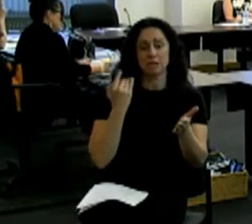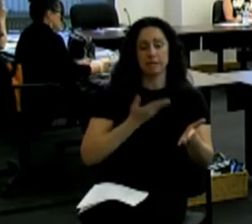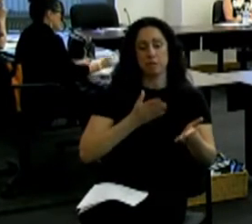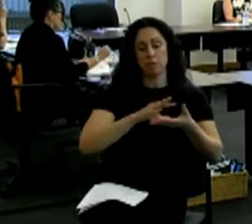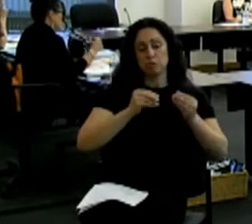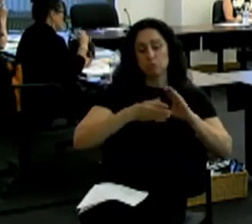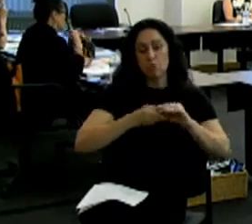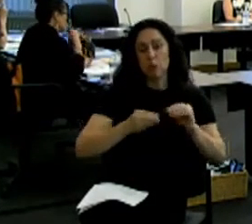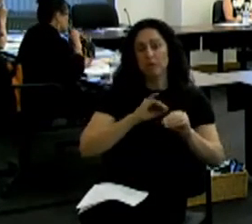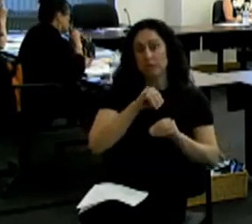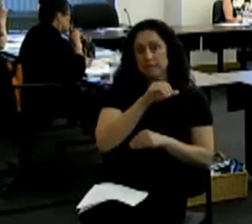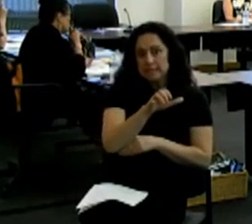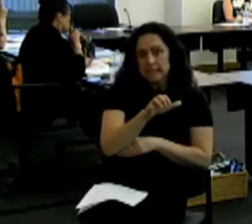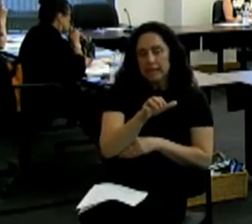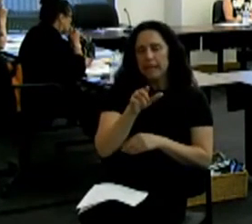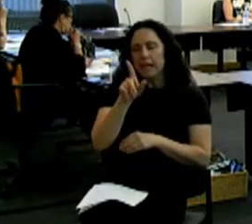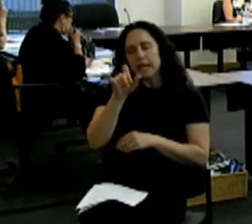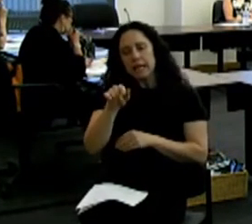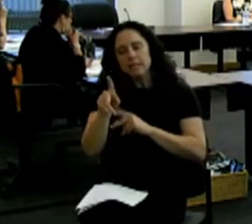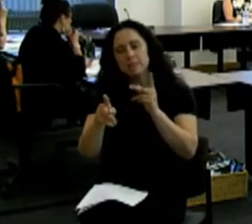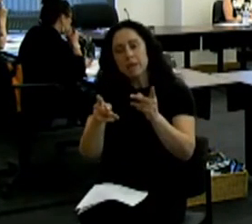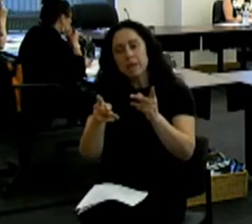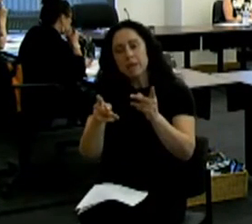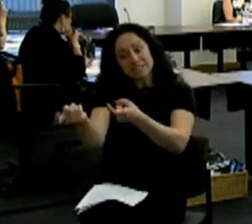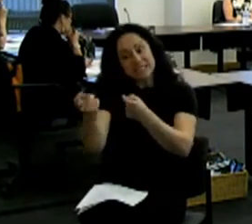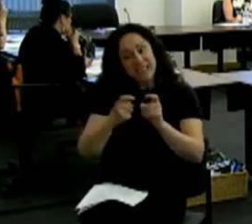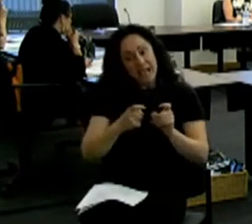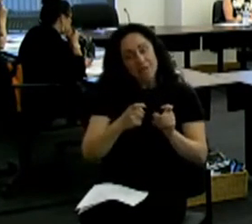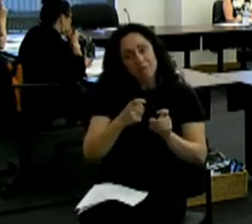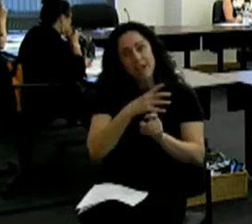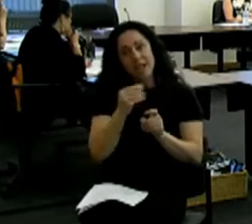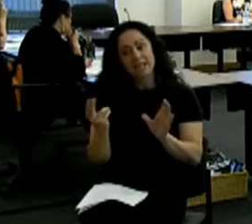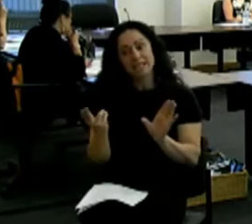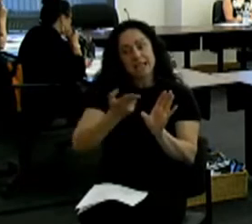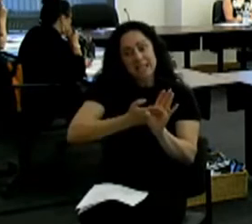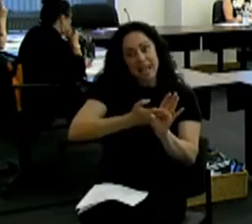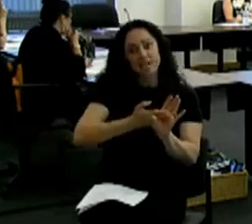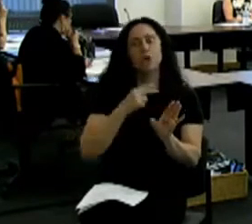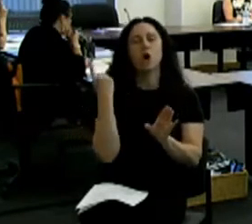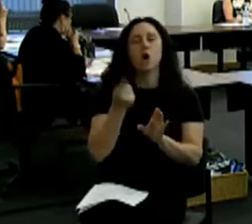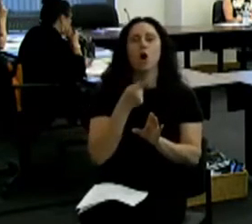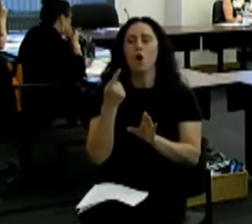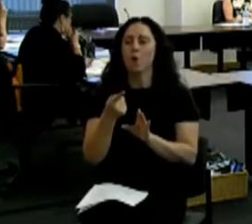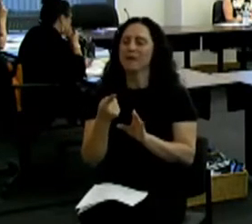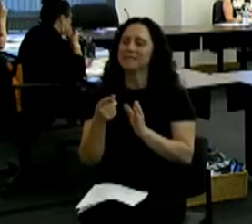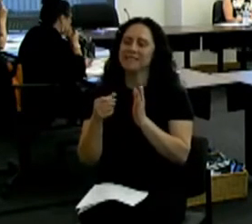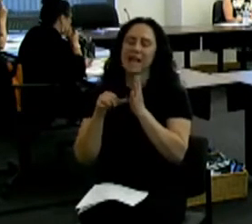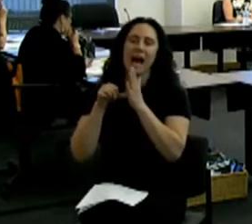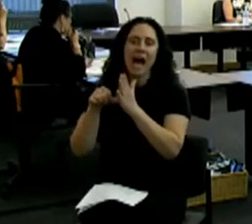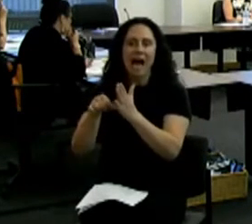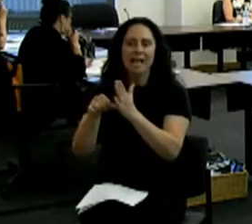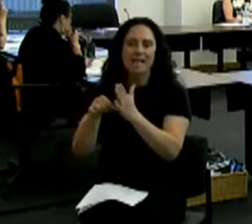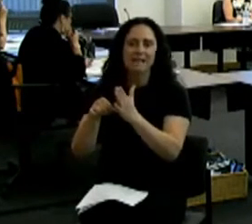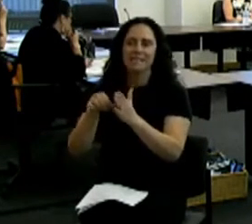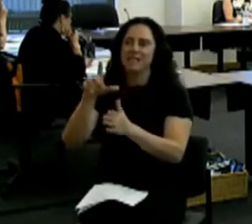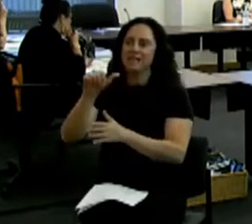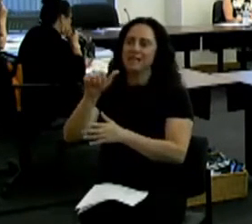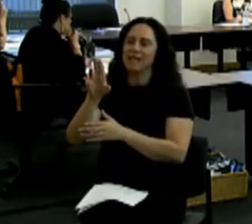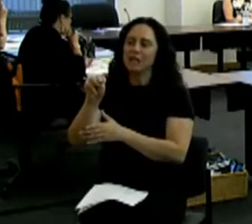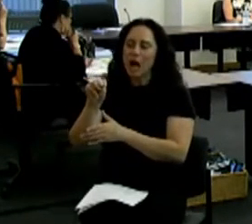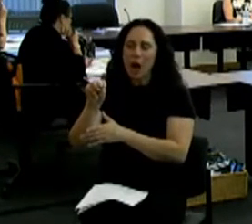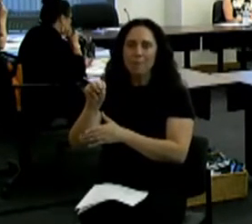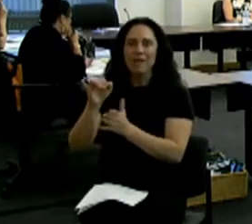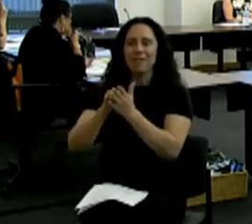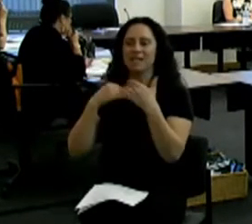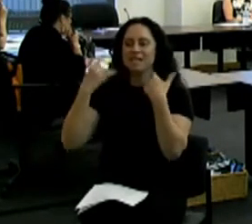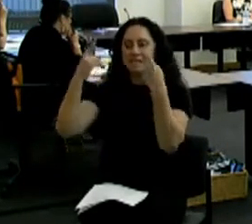story, asks people to give and engage. We always highlight an alum on the back cover that has been